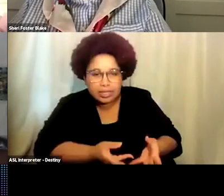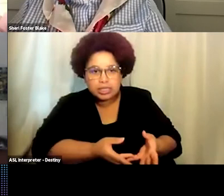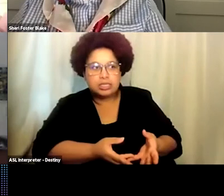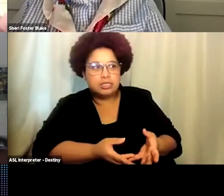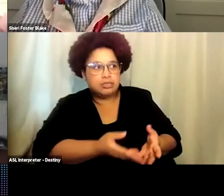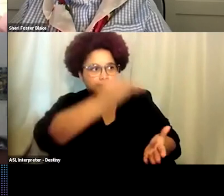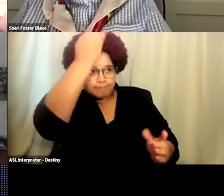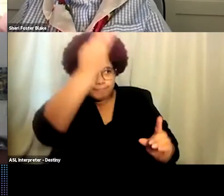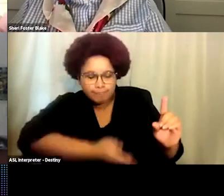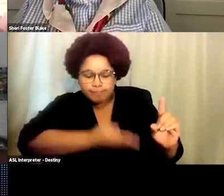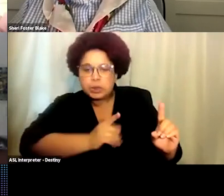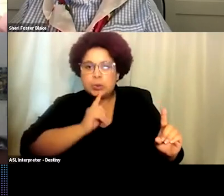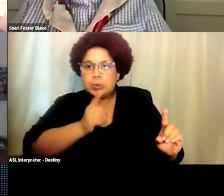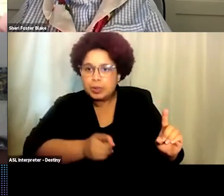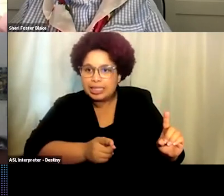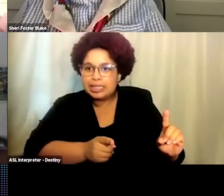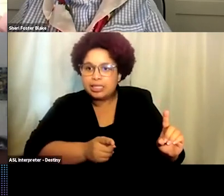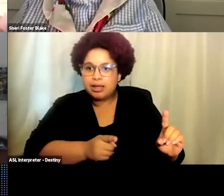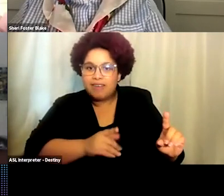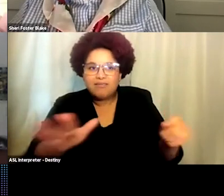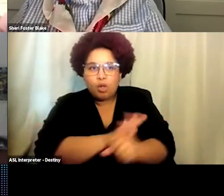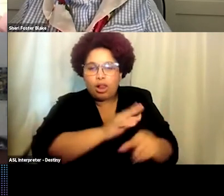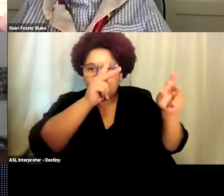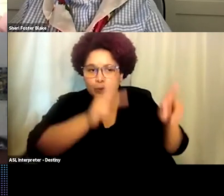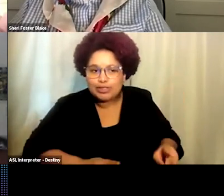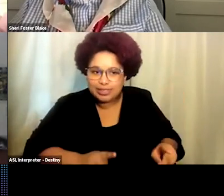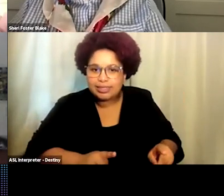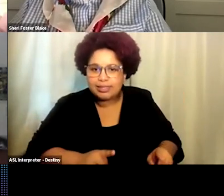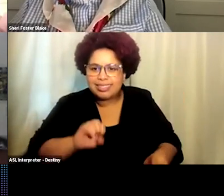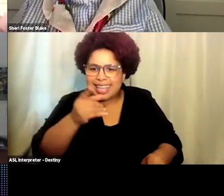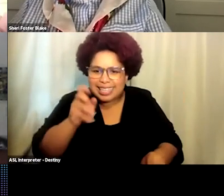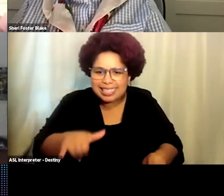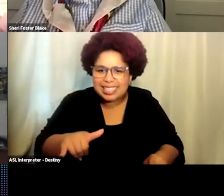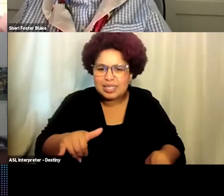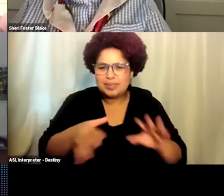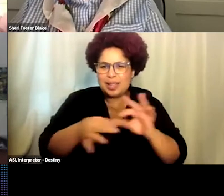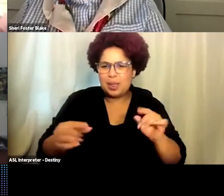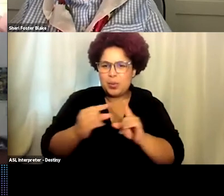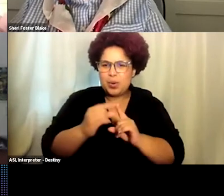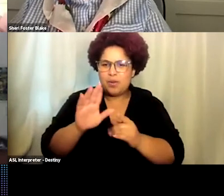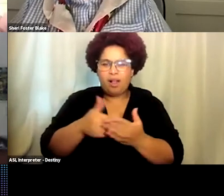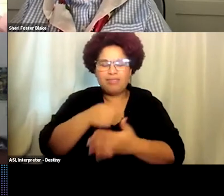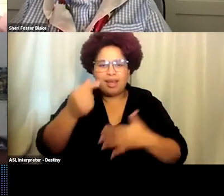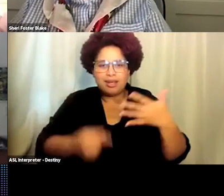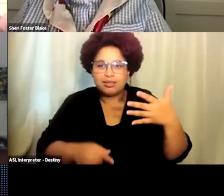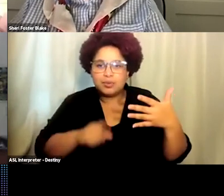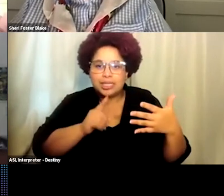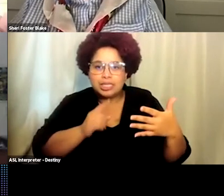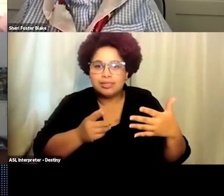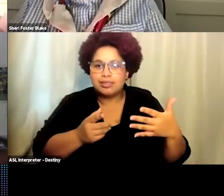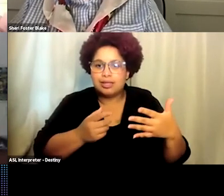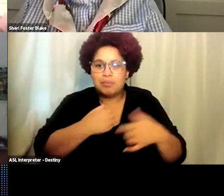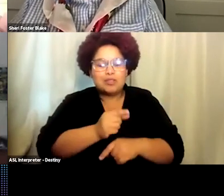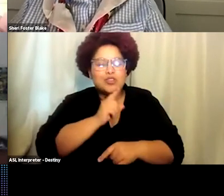being truly, your whole person. Sexy. I love that you use that word. All those things are